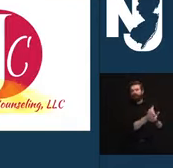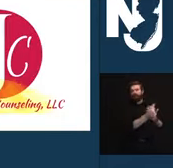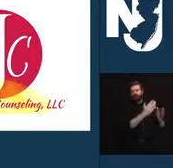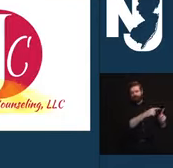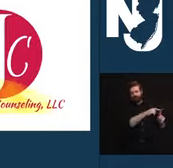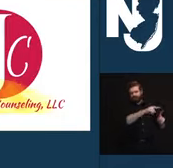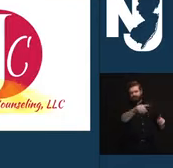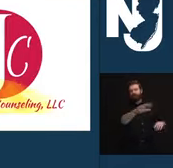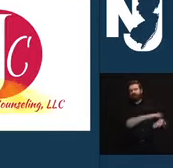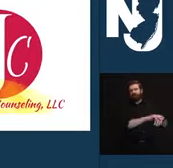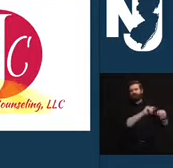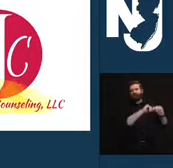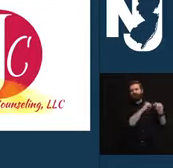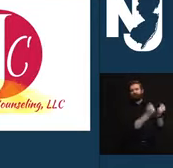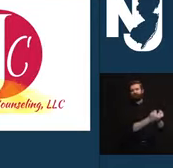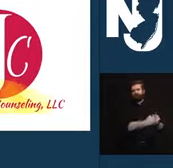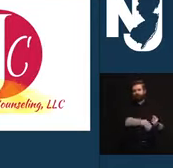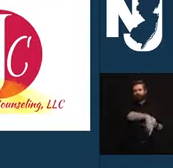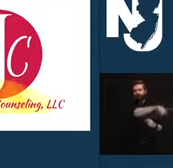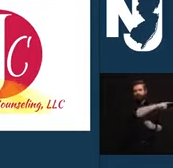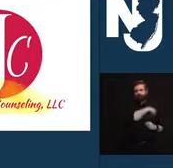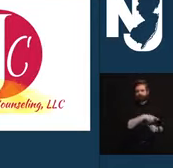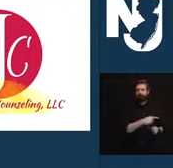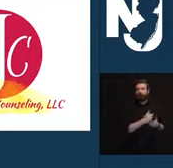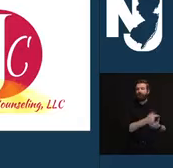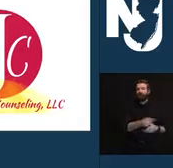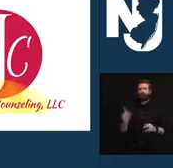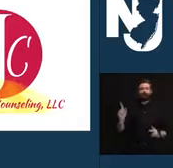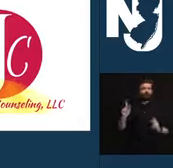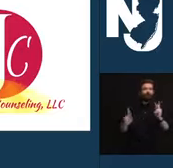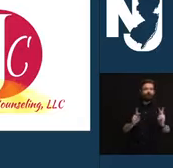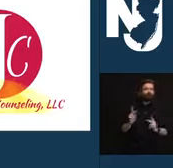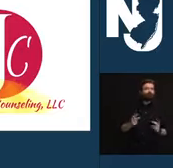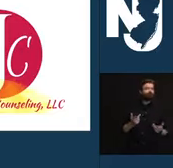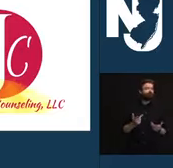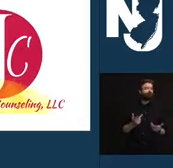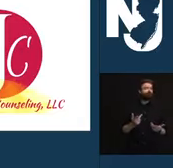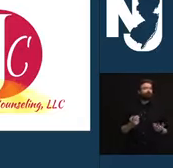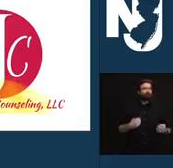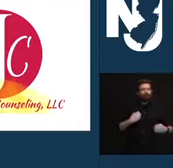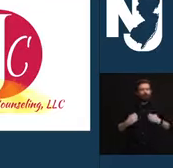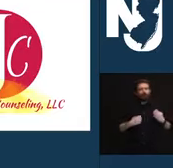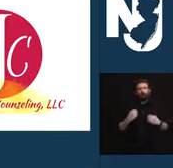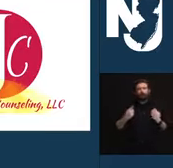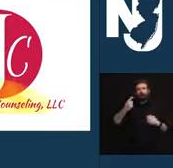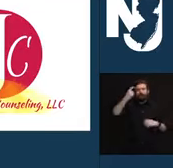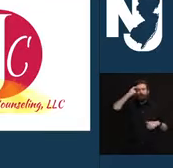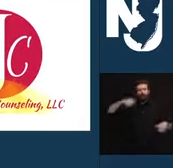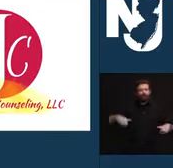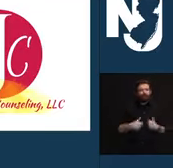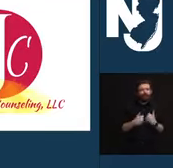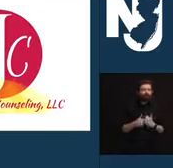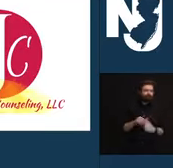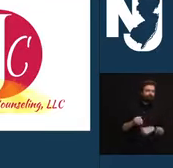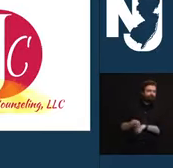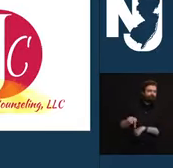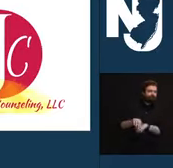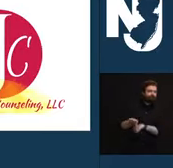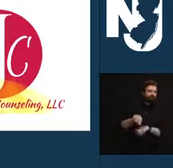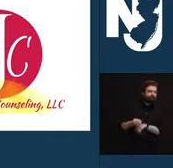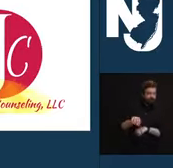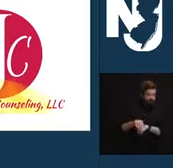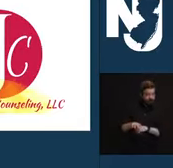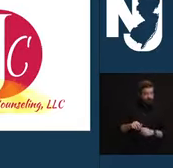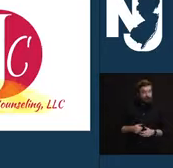Camden counties, through any manner of emotional or mental challenges. Once the pandemic hit, Melissa knew Morning Joy would have to move